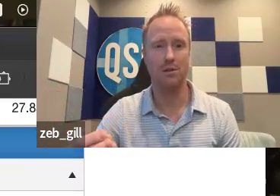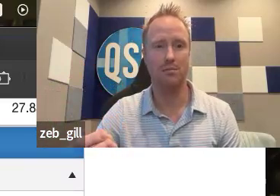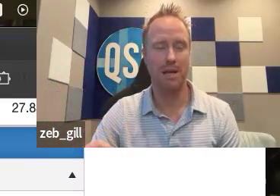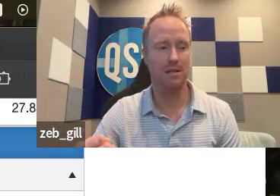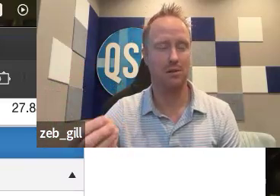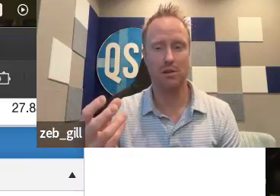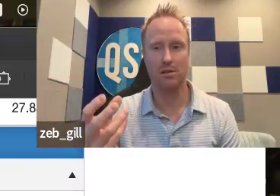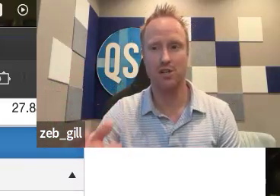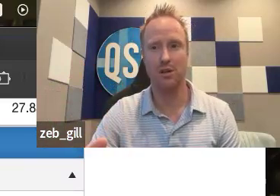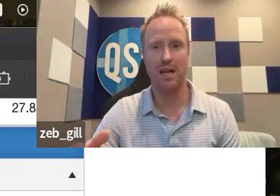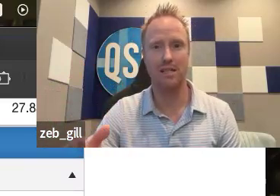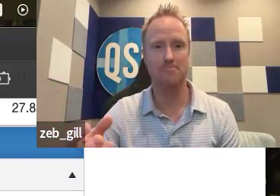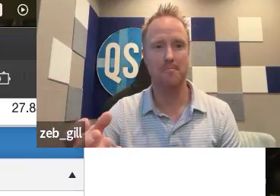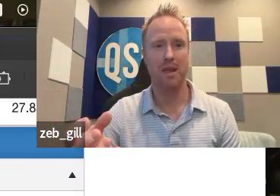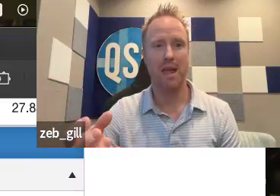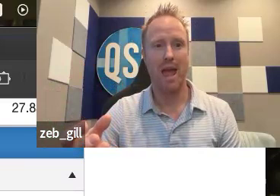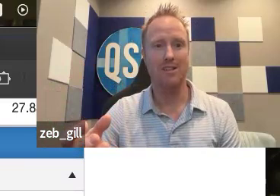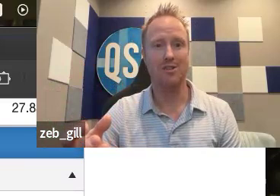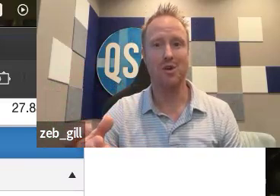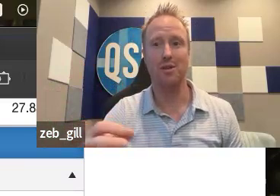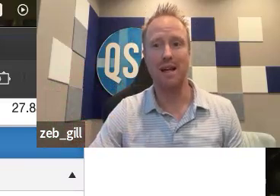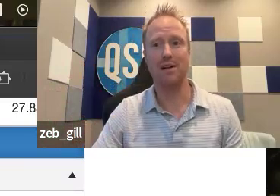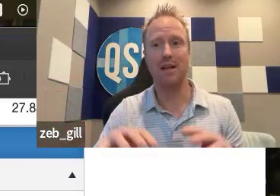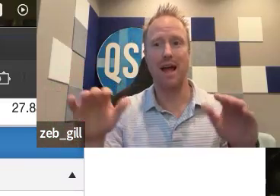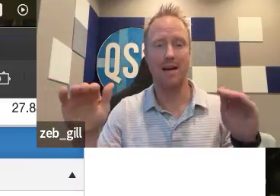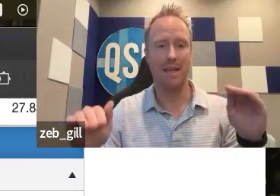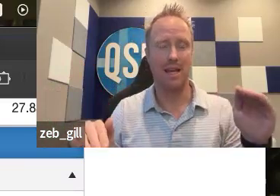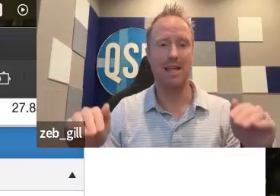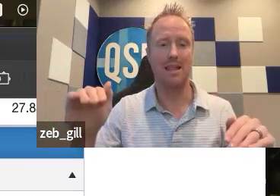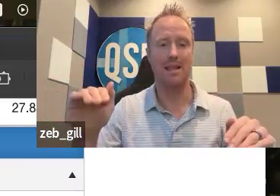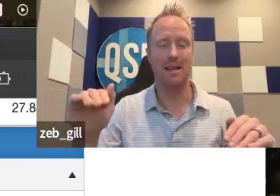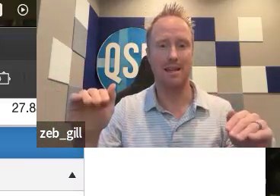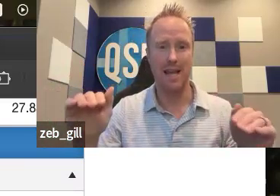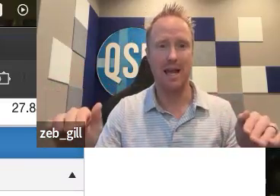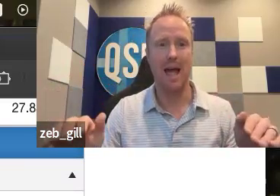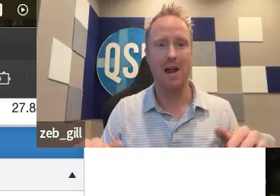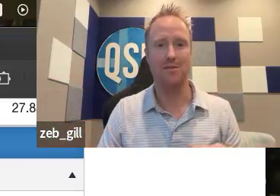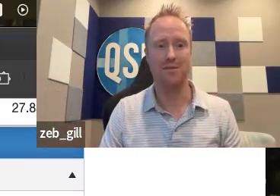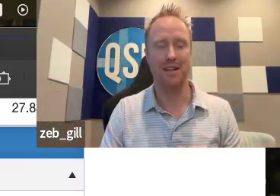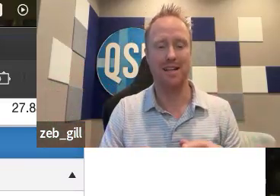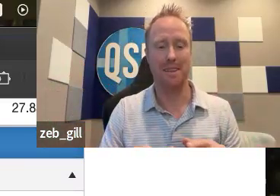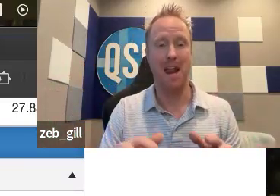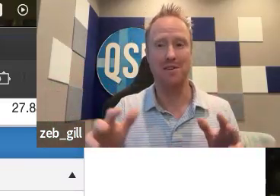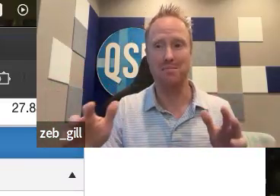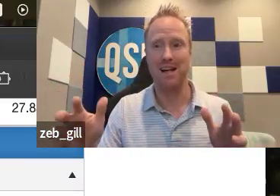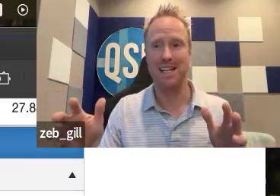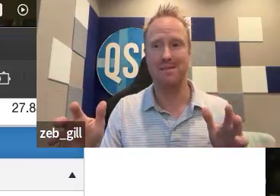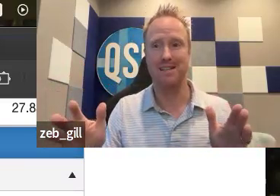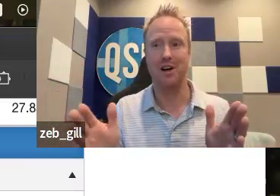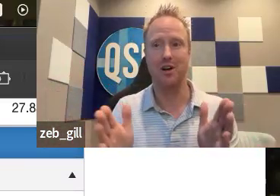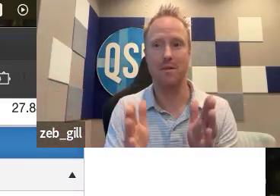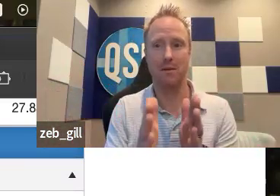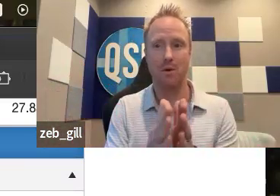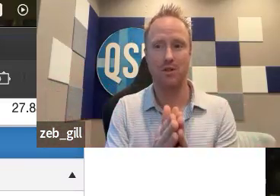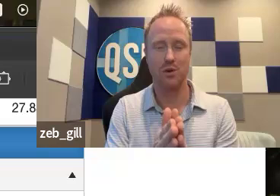important pieces are all centralized. And so you're never going to have any data out of compliance